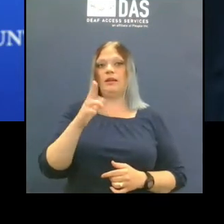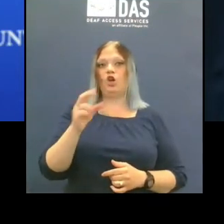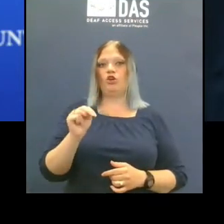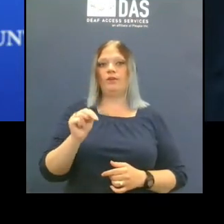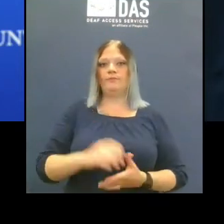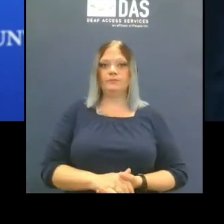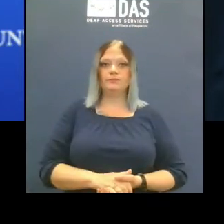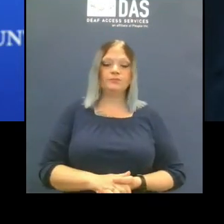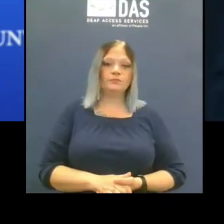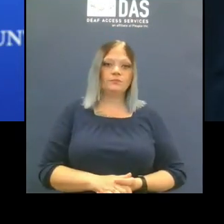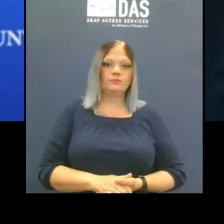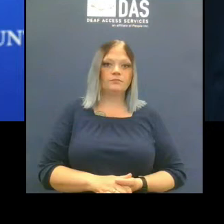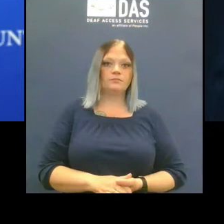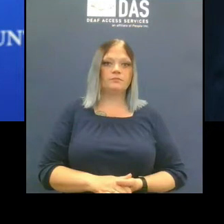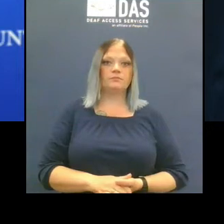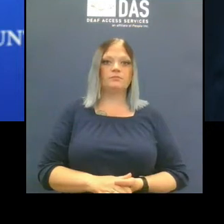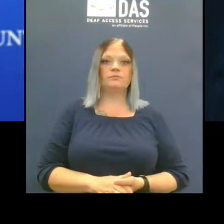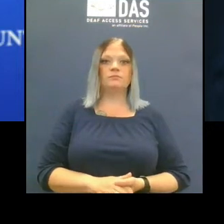Bessaker.